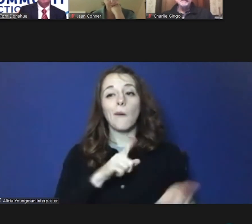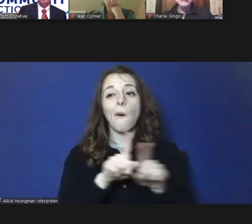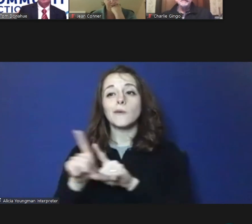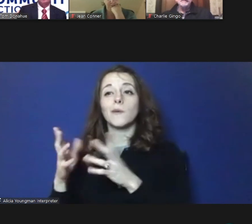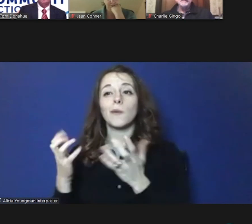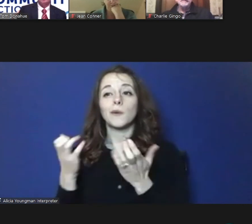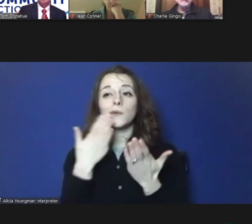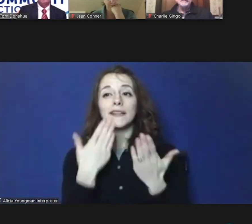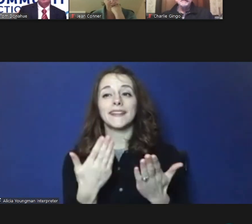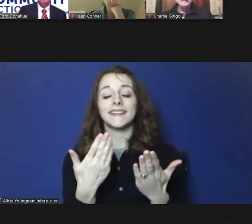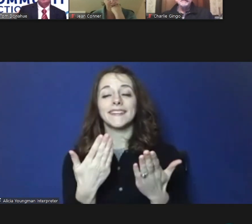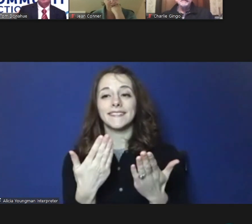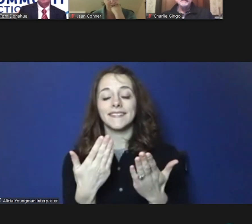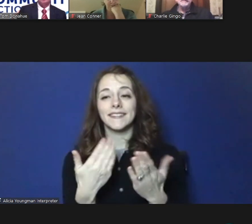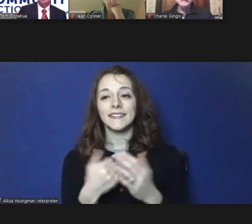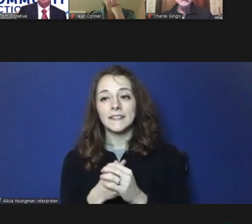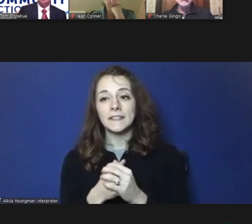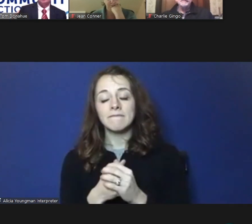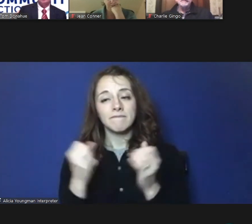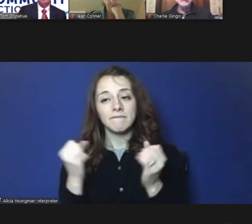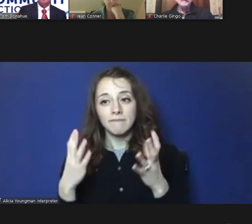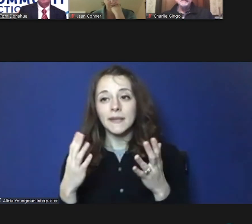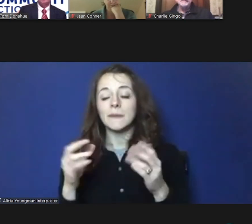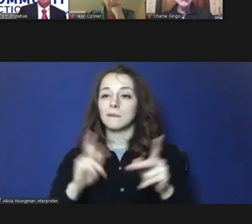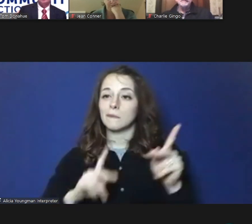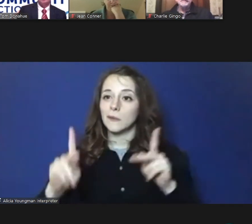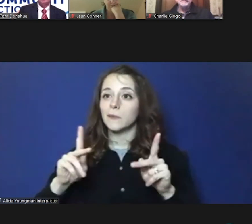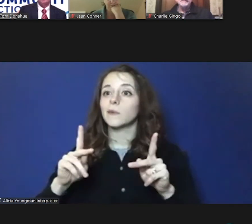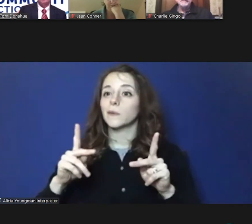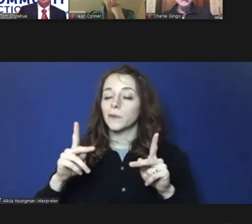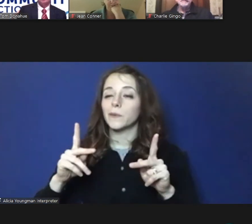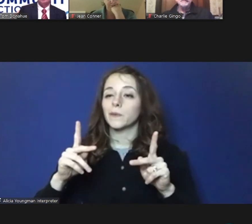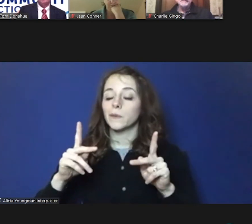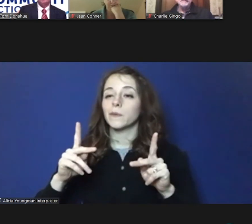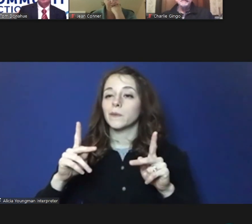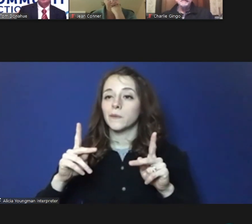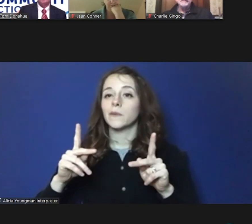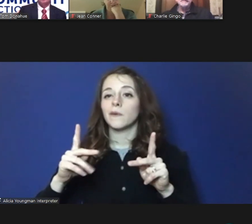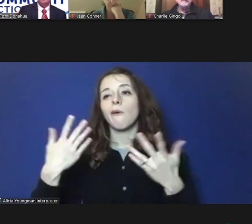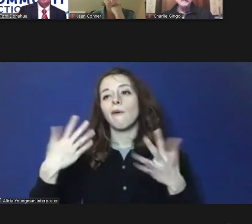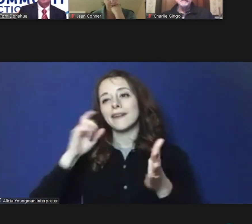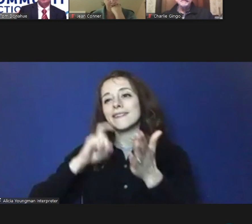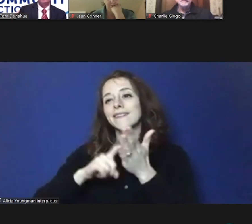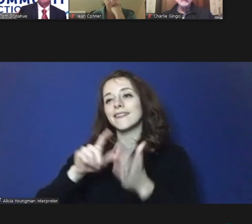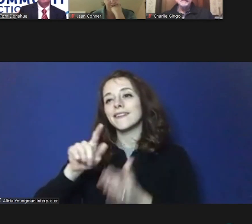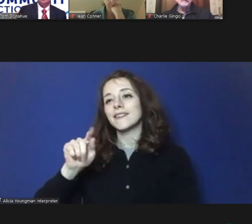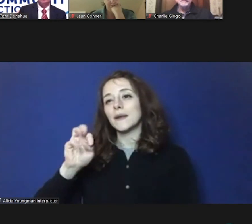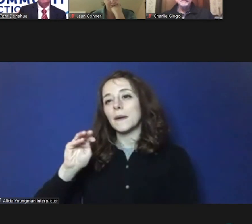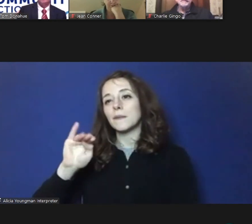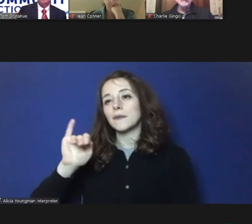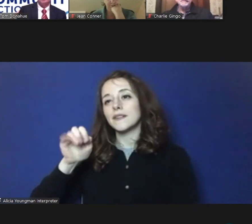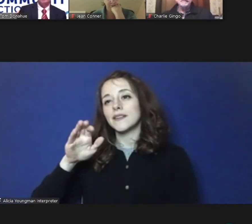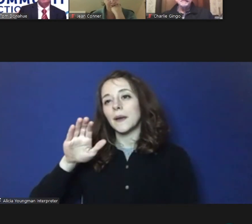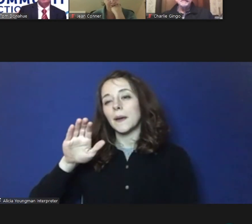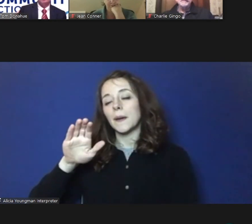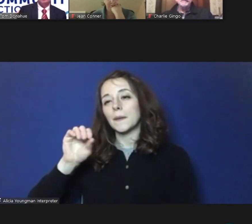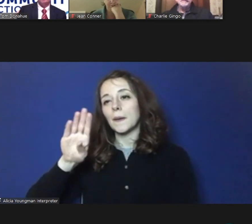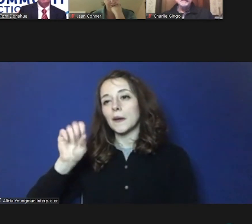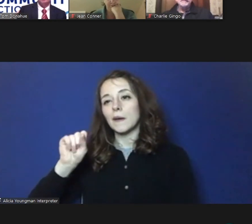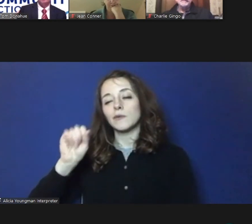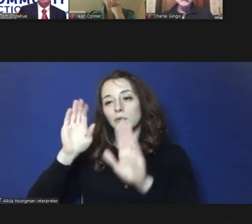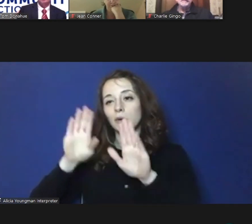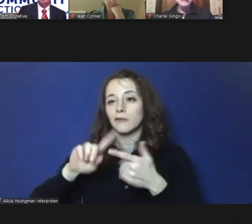thank so many people who have acknowledged Tom Jacobs, a great friend and mentor, and also